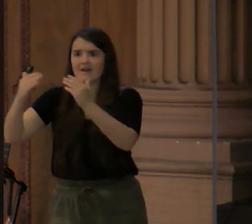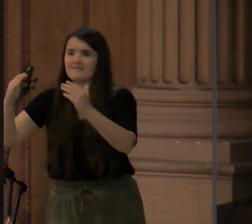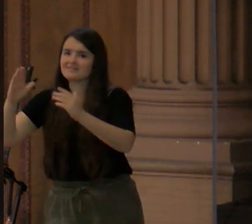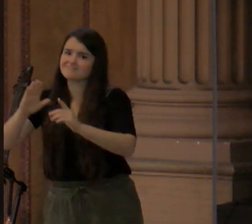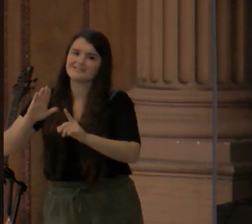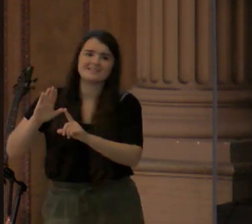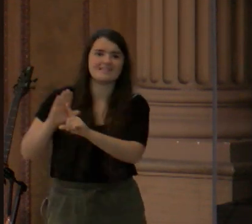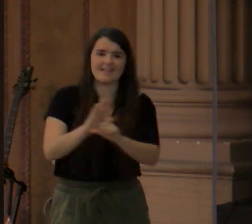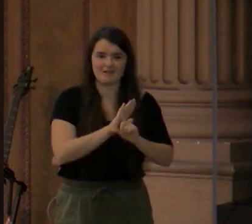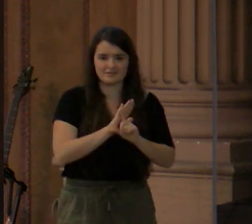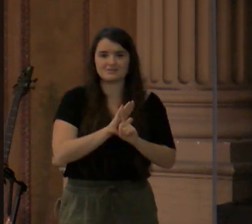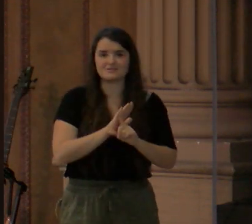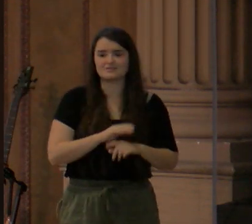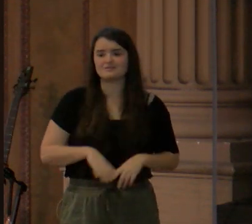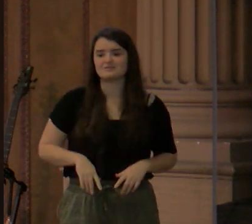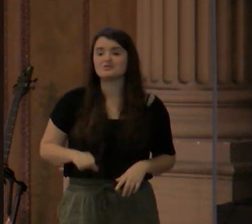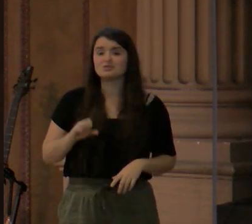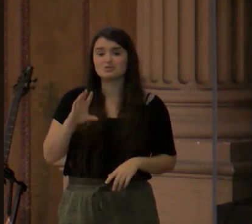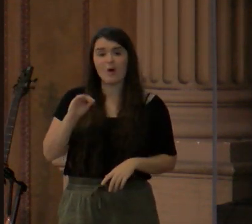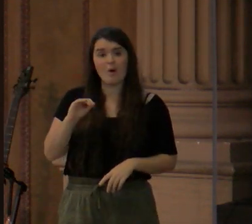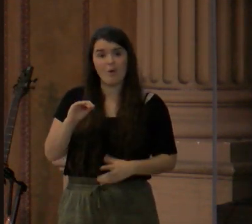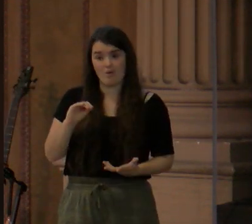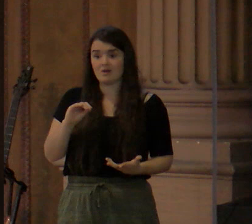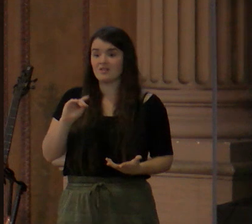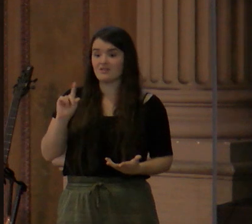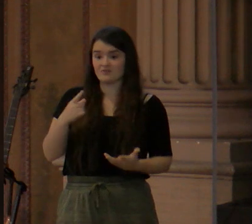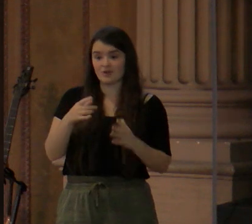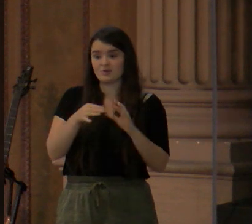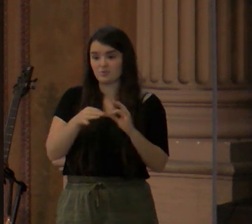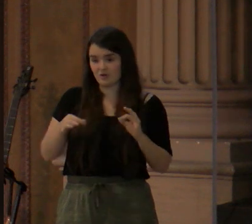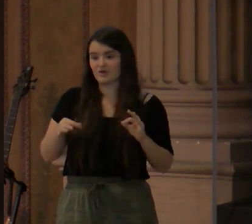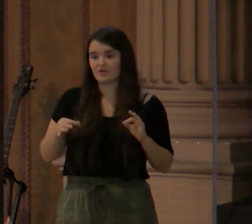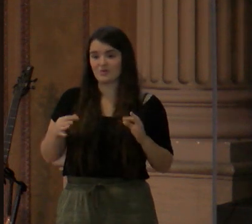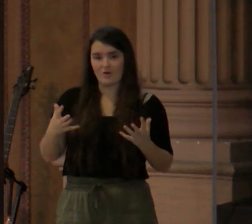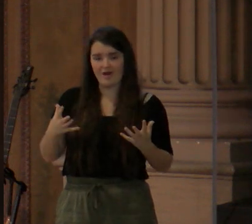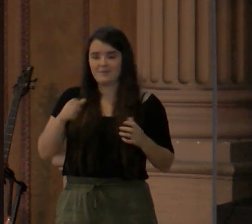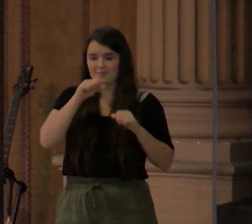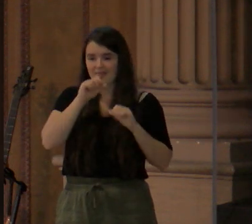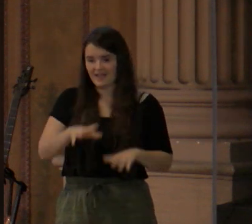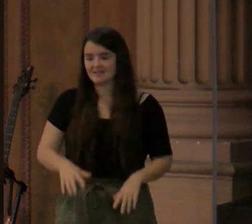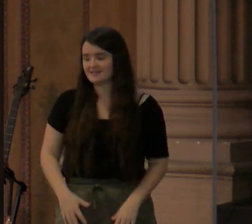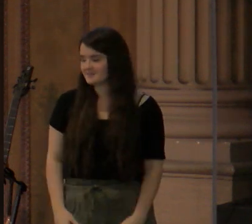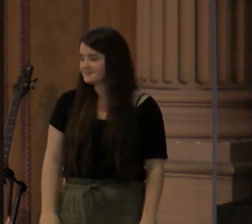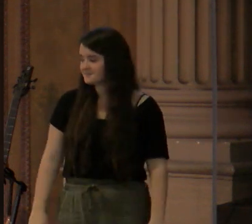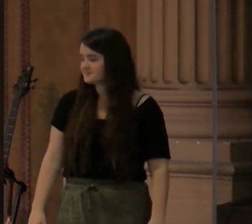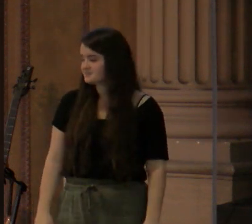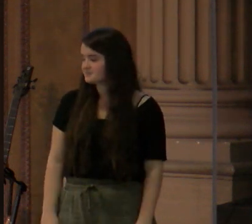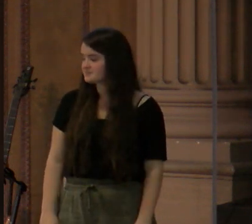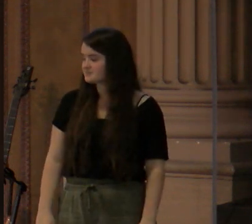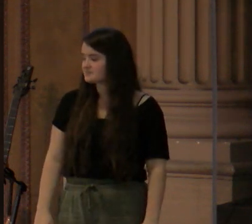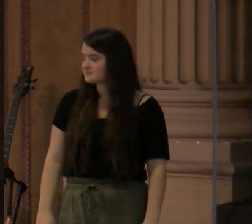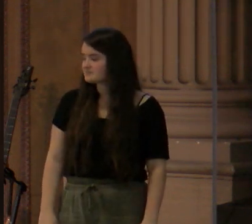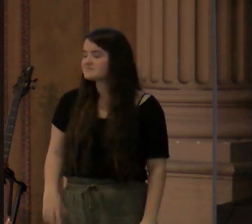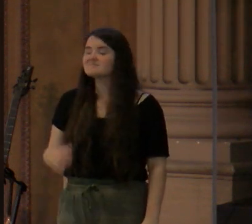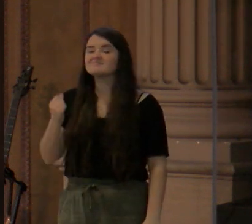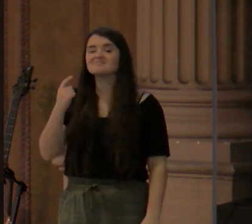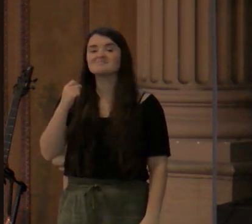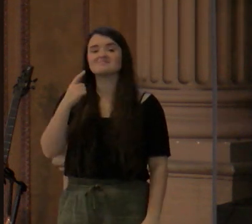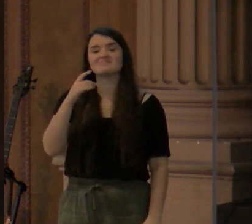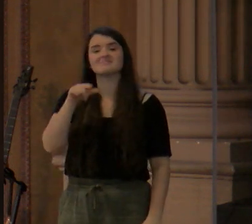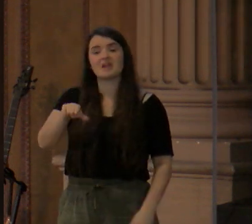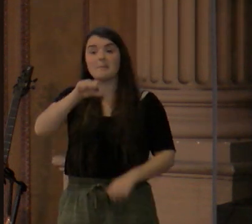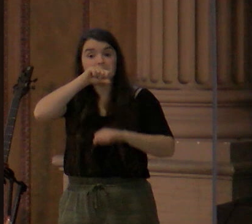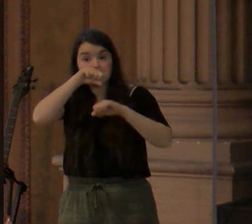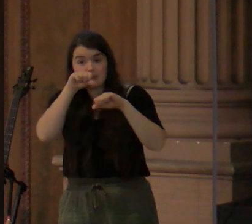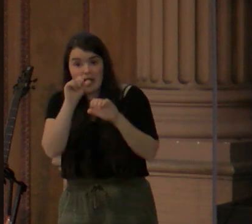So the first word out of his mouth is blessed. And this is significant, because the last word in the Old Testament, which came